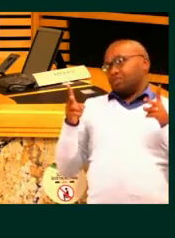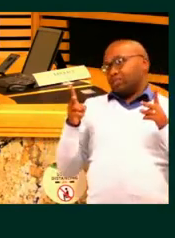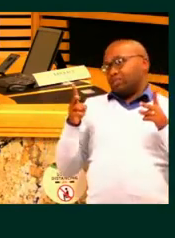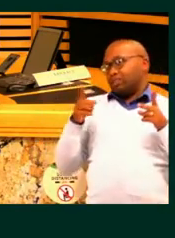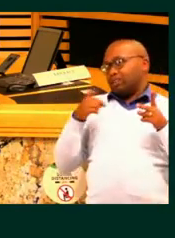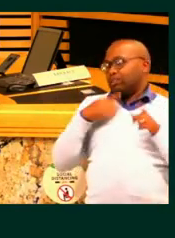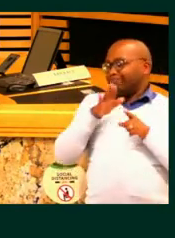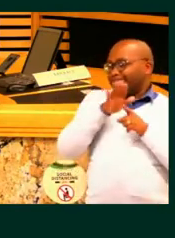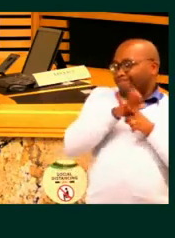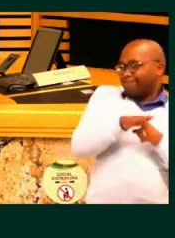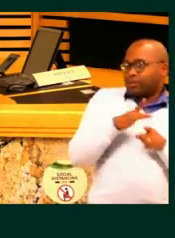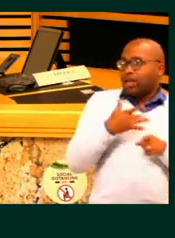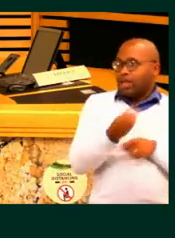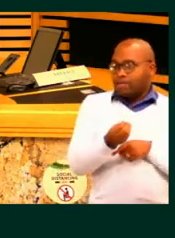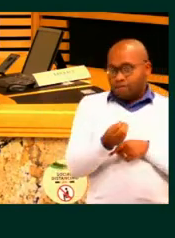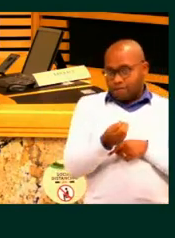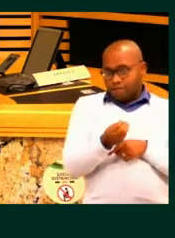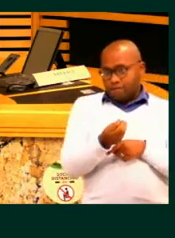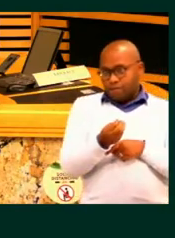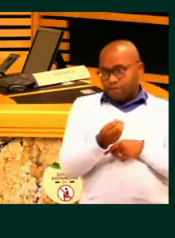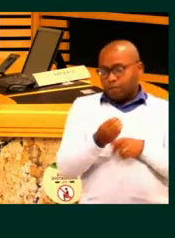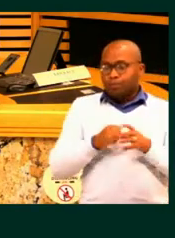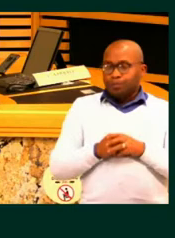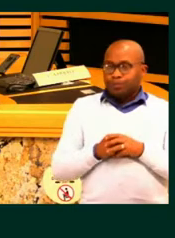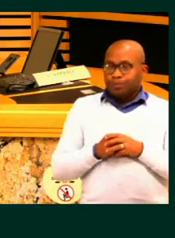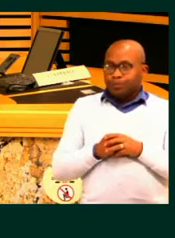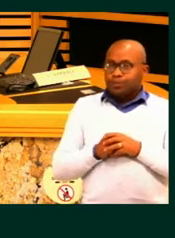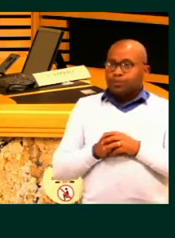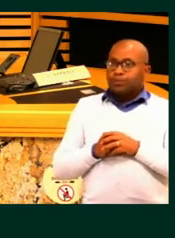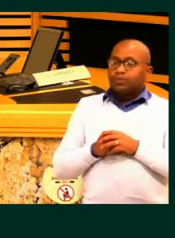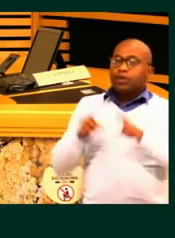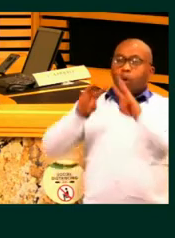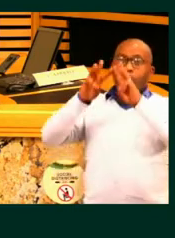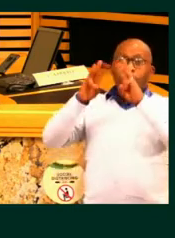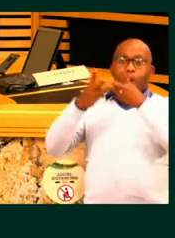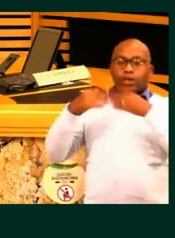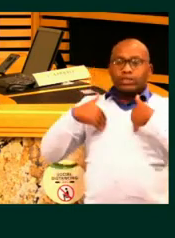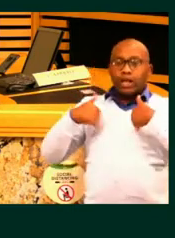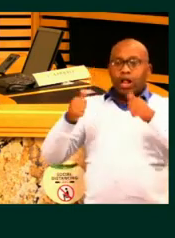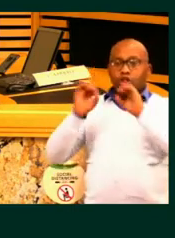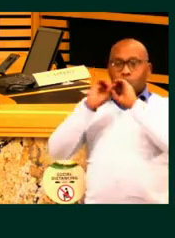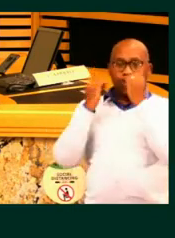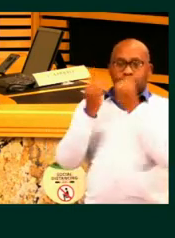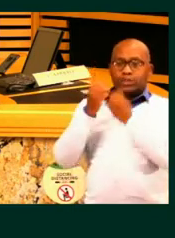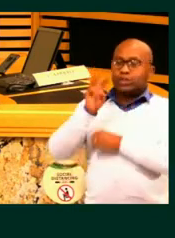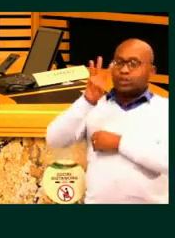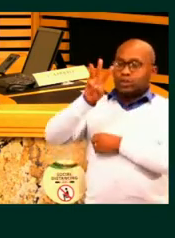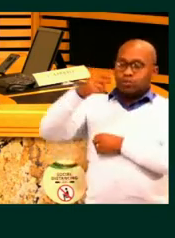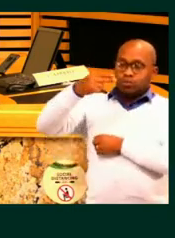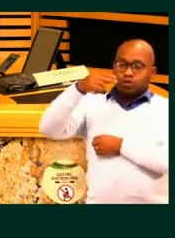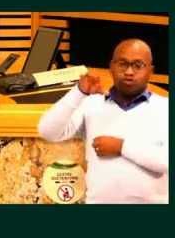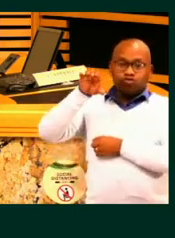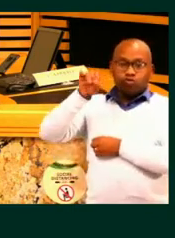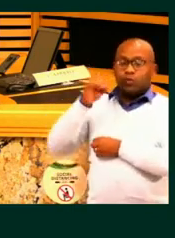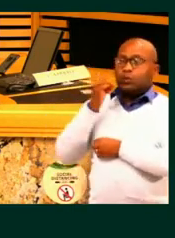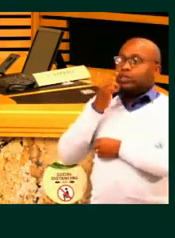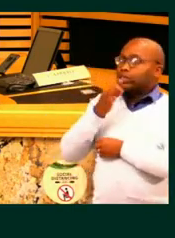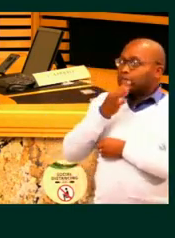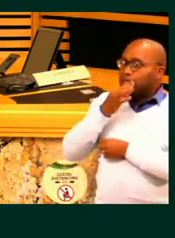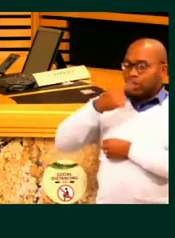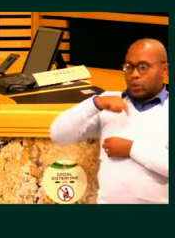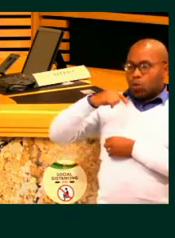disabilities the World Health Organization shows that employment rates vary across countries but the bottom line